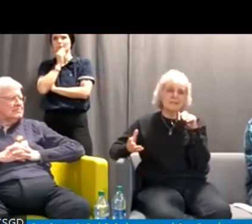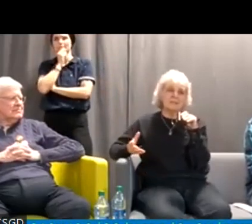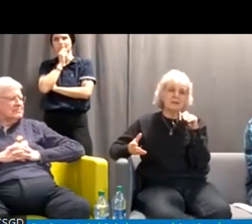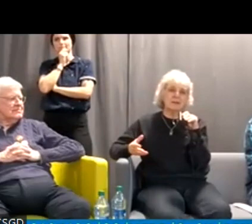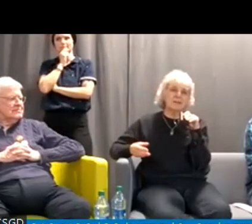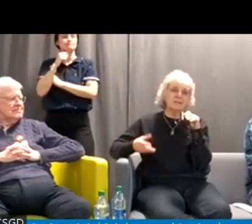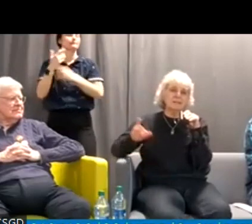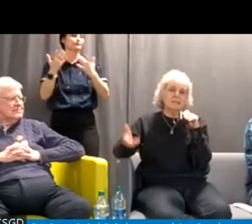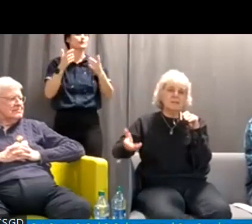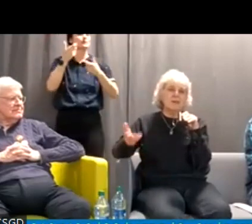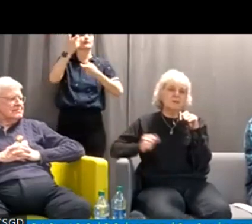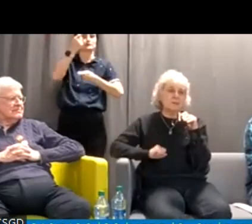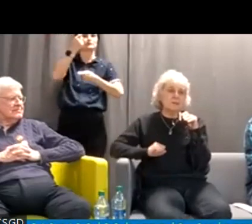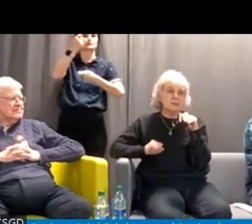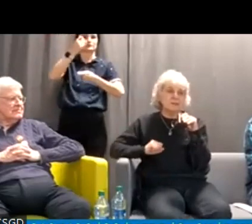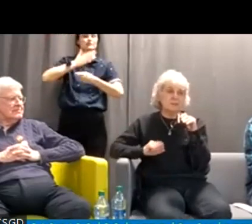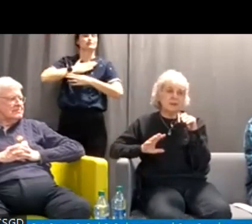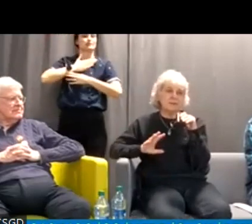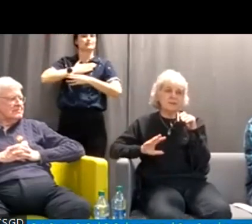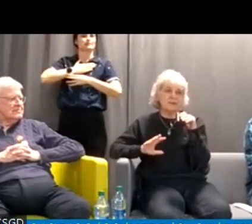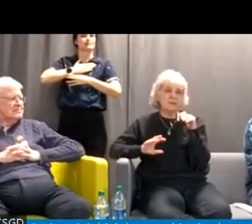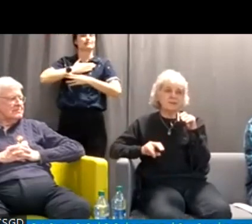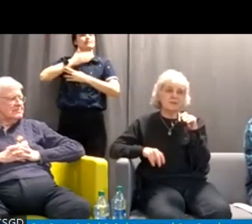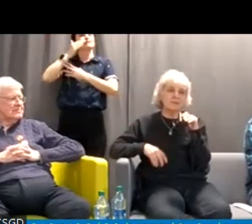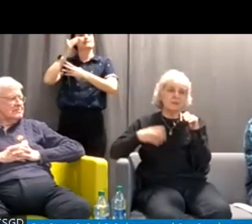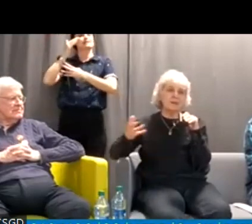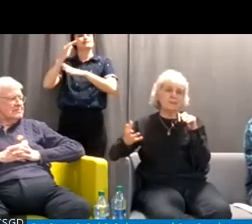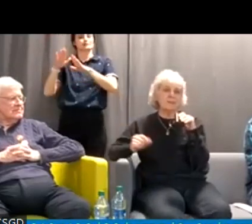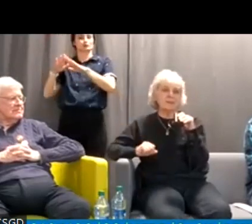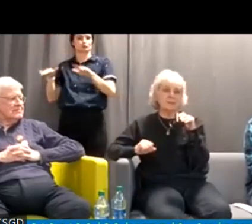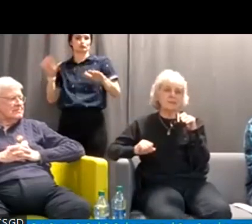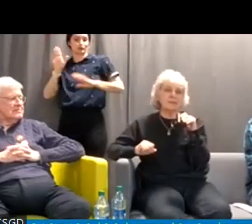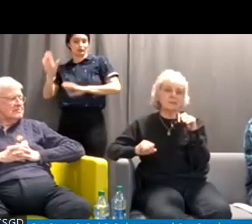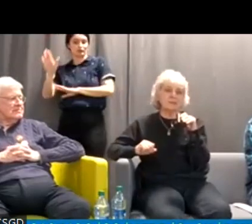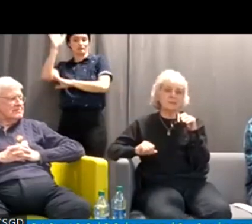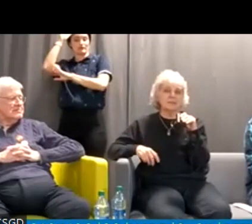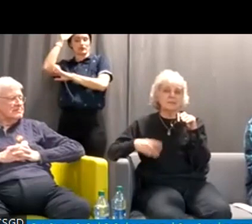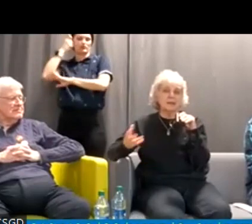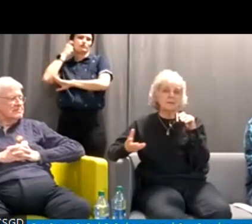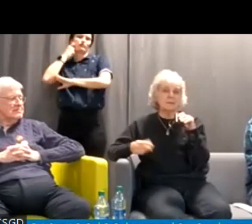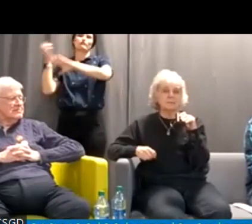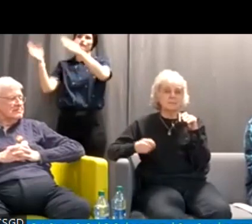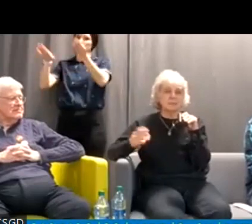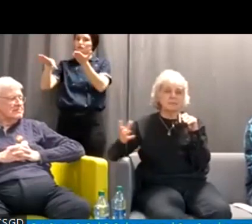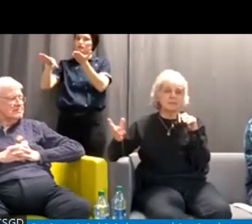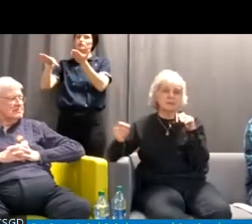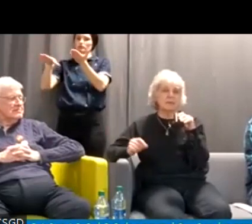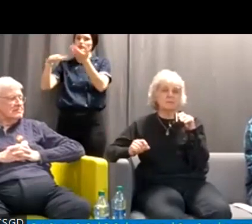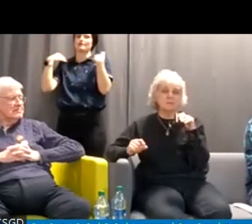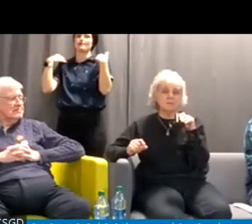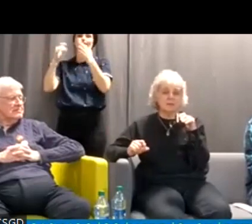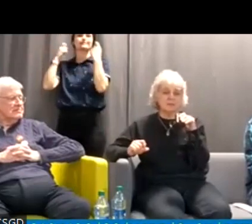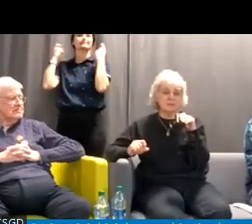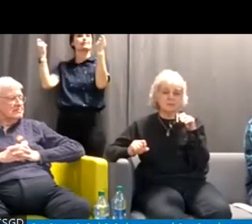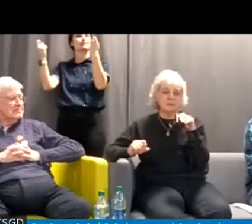interestingly enough, the father of my children just passed away. So we had a big celebration and I was completely